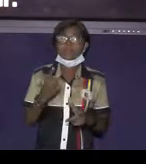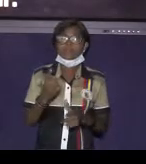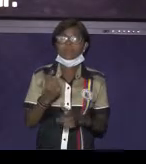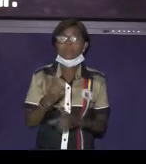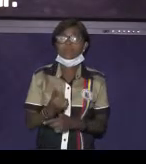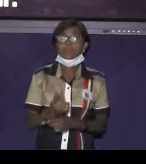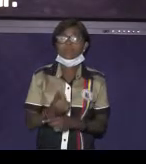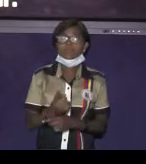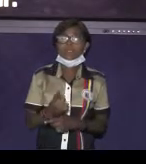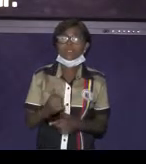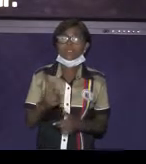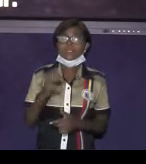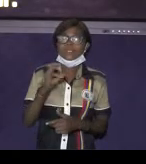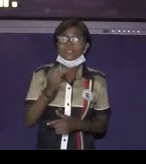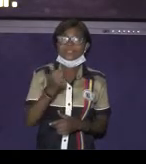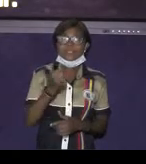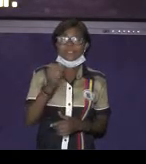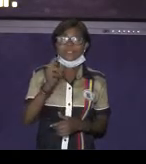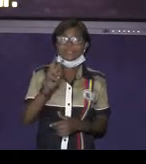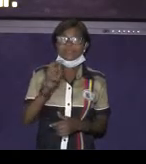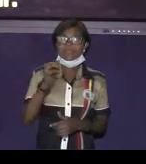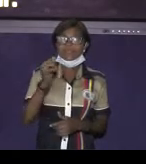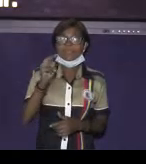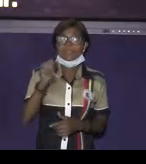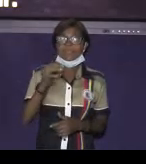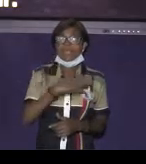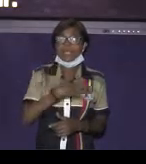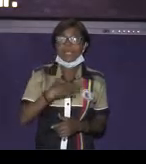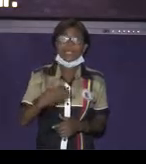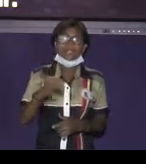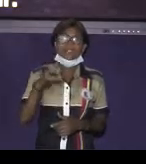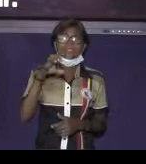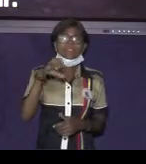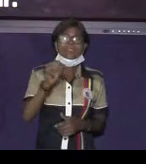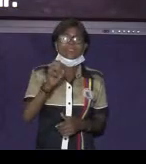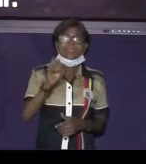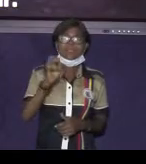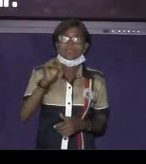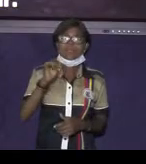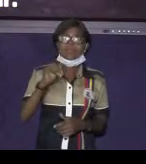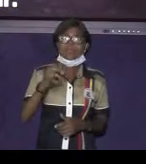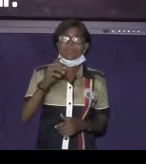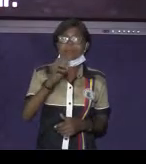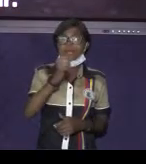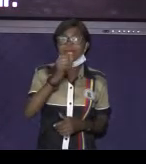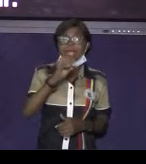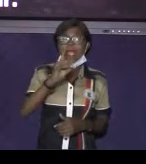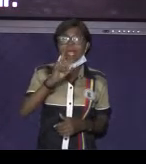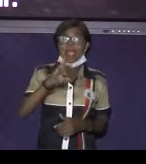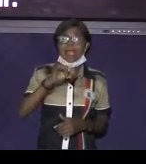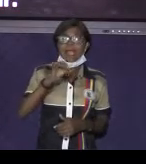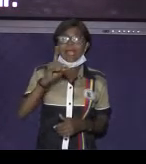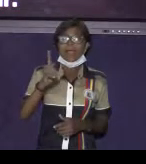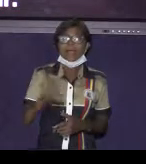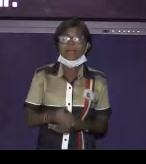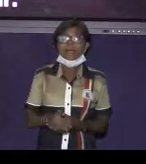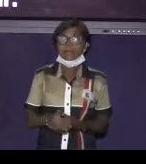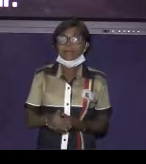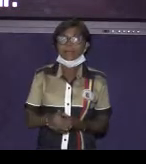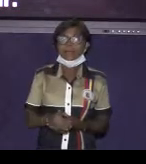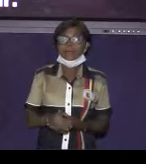we want to talk about savanna and semi-arid. Just like in our last lesson in agricultural science where we had